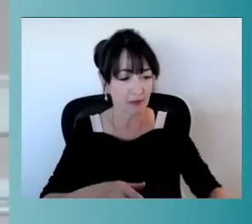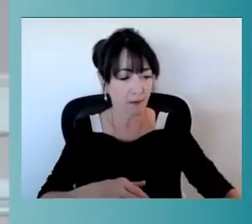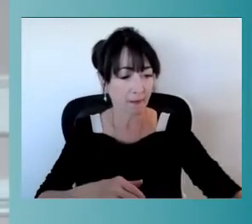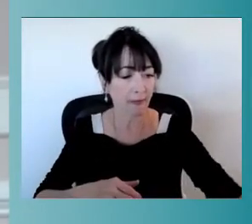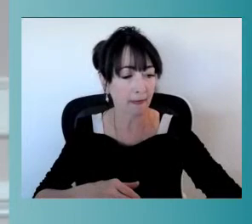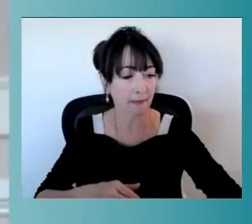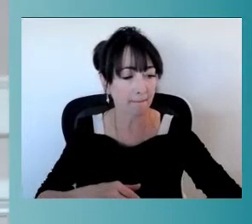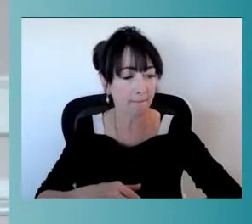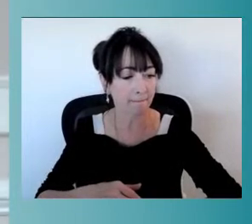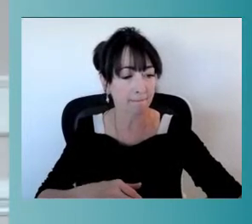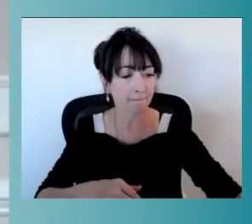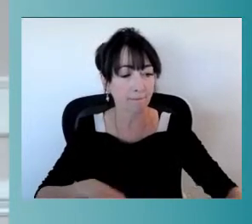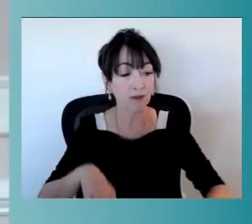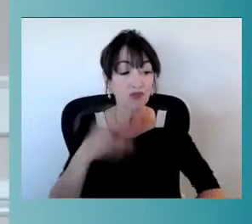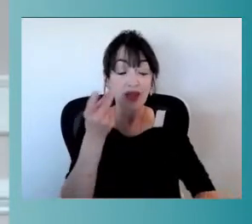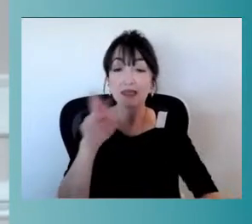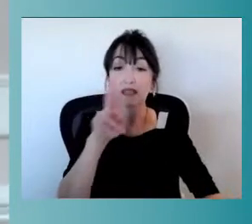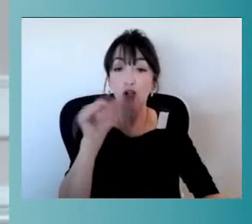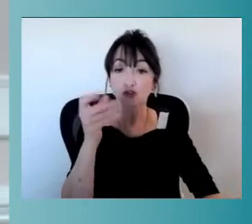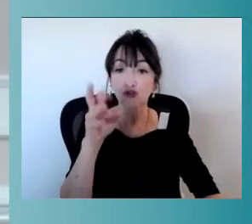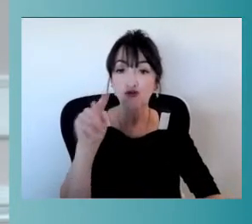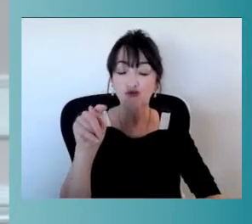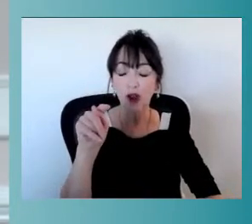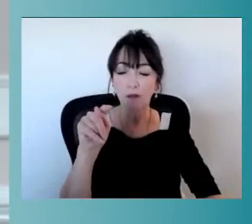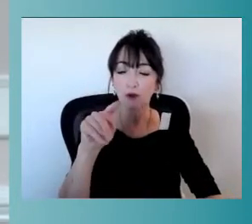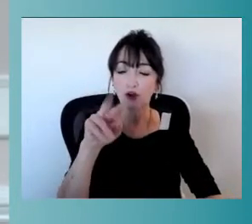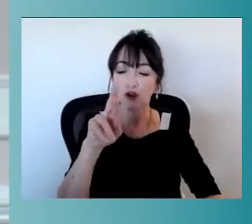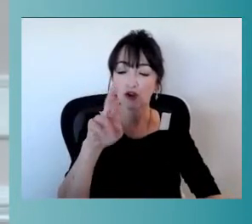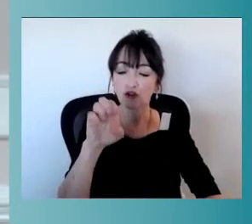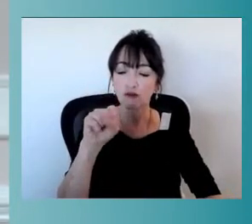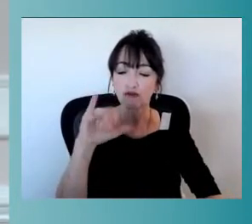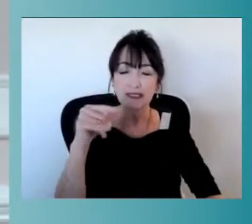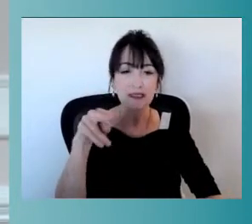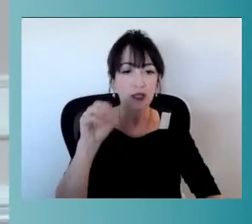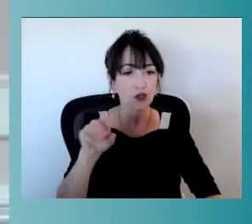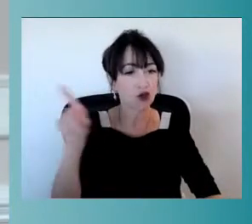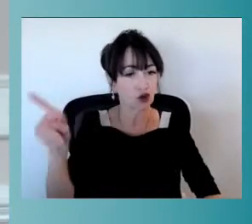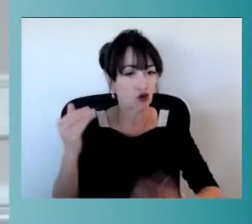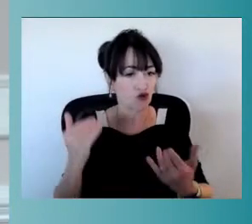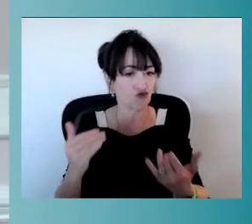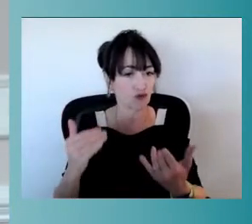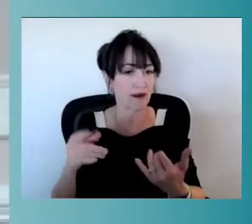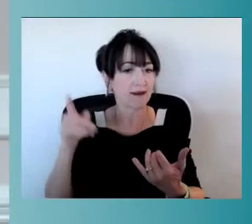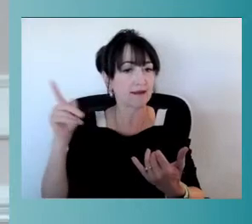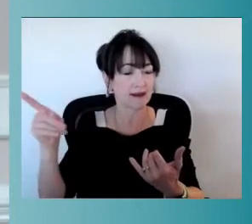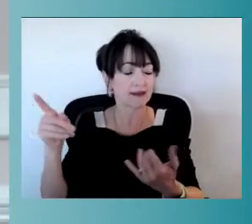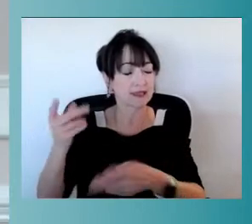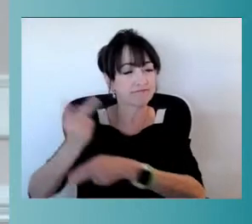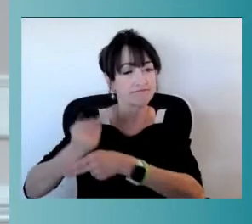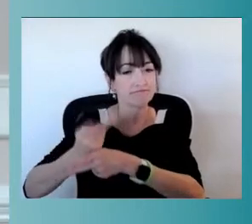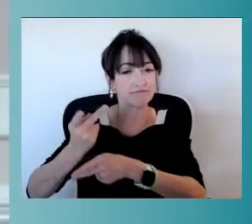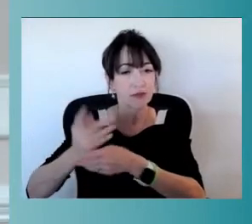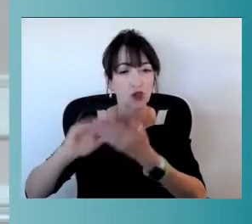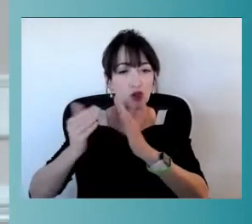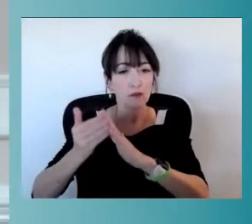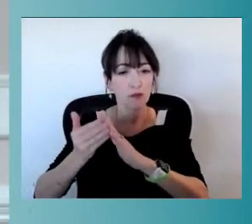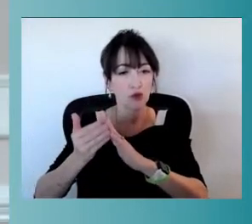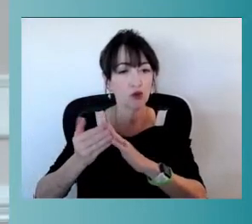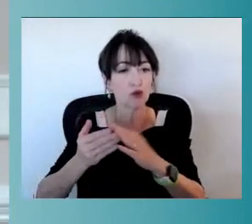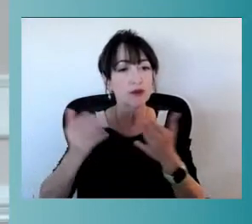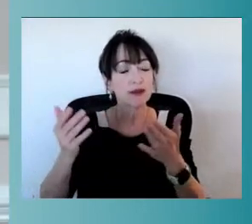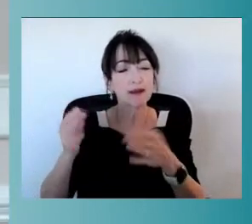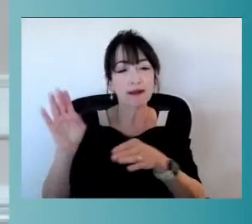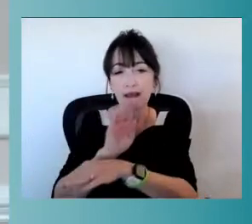Dr. Robert Resigno is currently the Assistant Vice President of Partnerships and Community Affairs and an Associate Professor